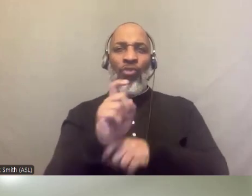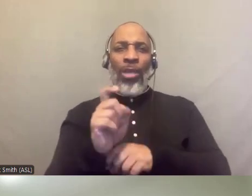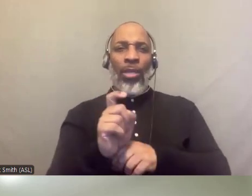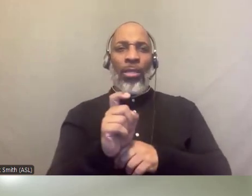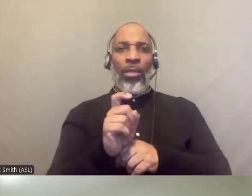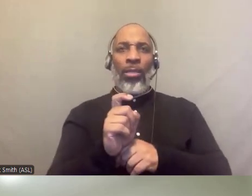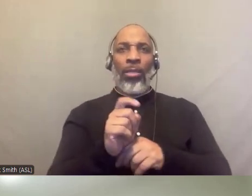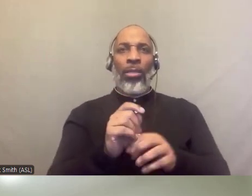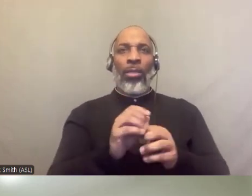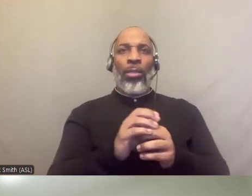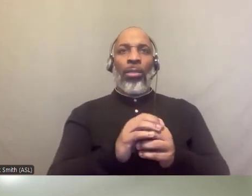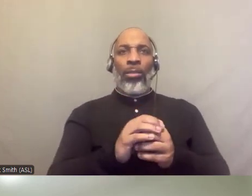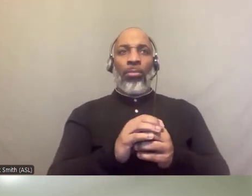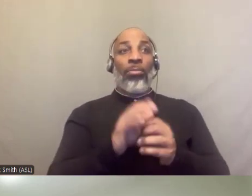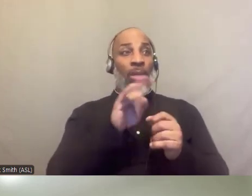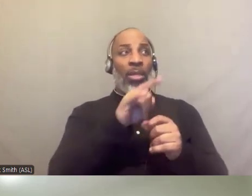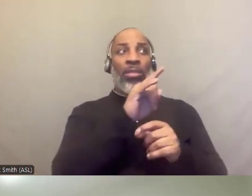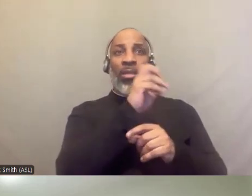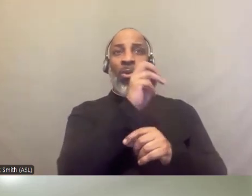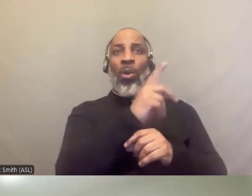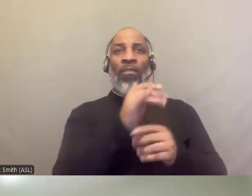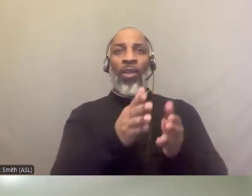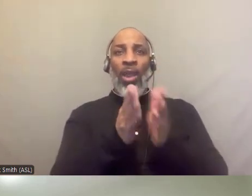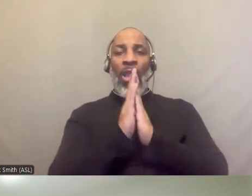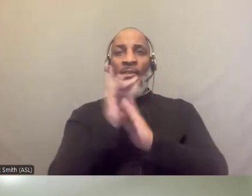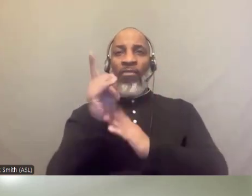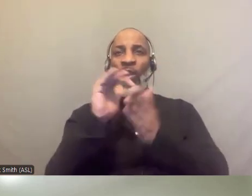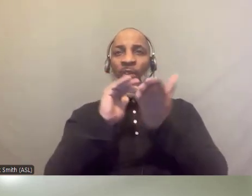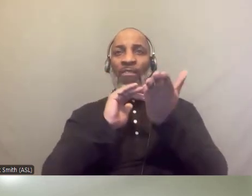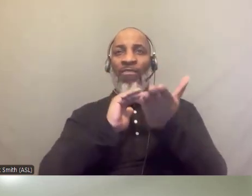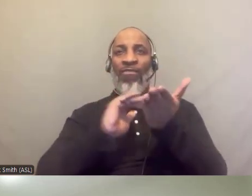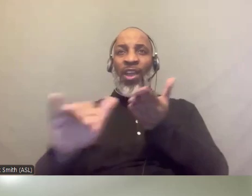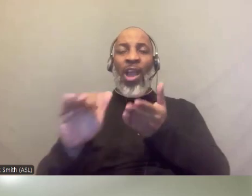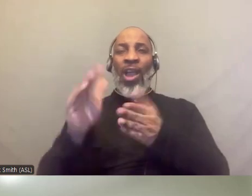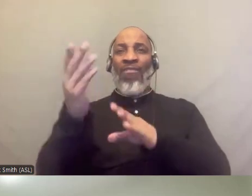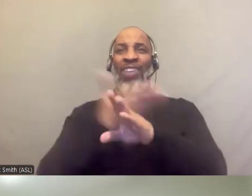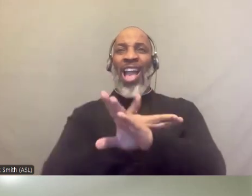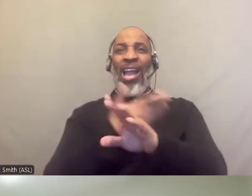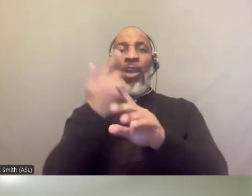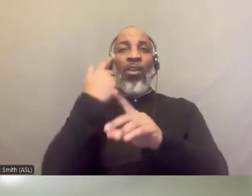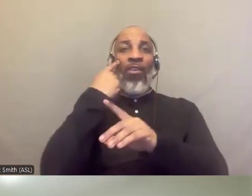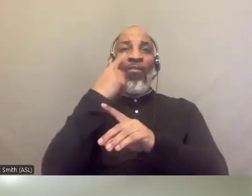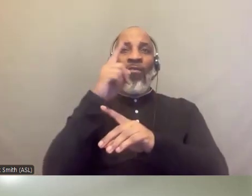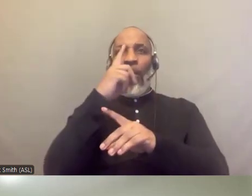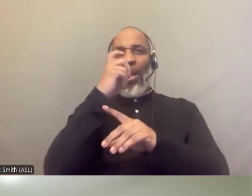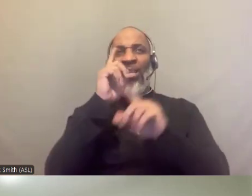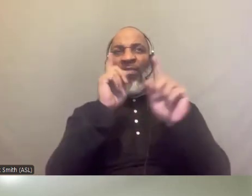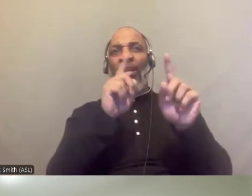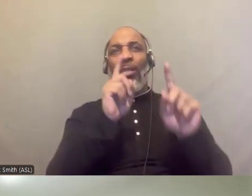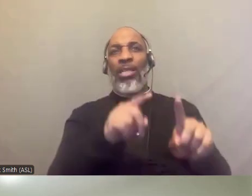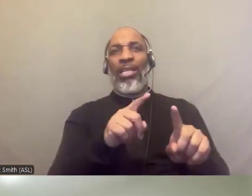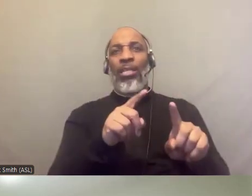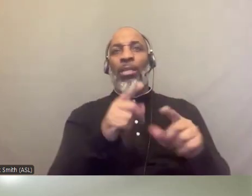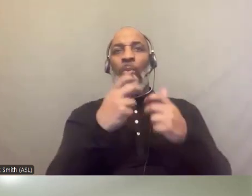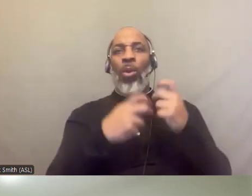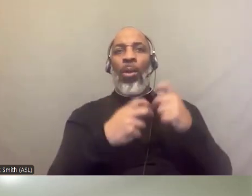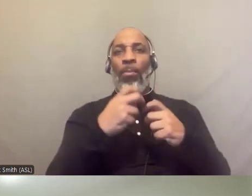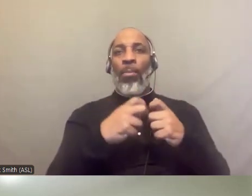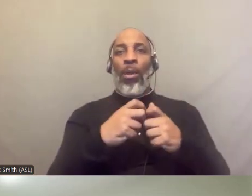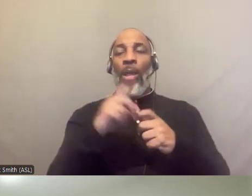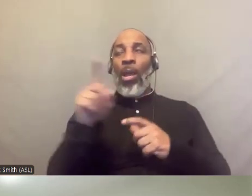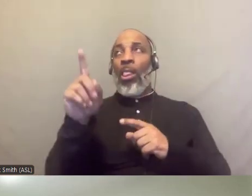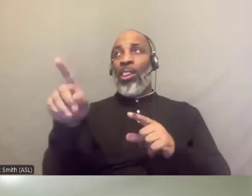you were it is okay for an employer to ask if you were ever fired from a job because of attendance problems, because that would apply whether